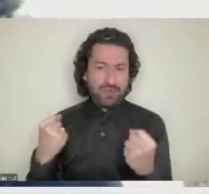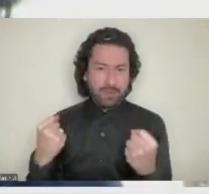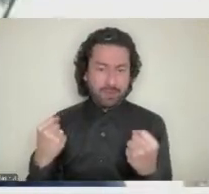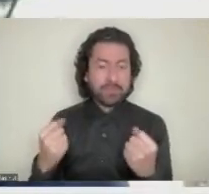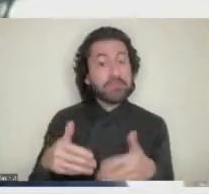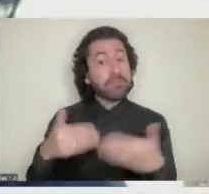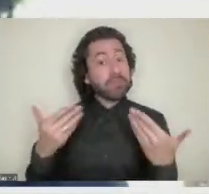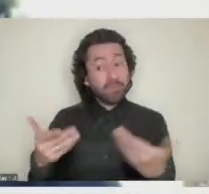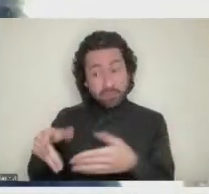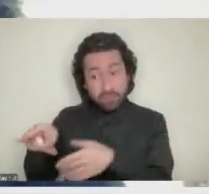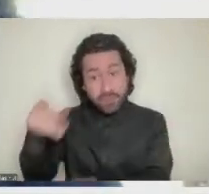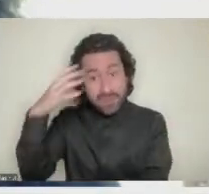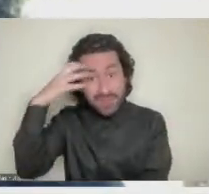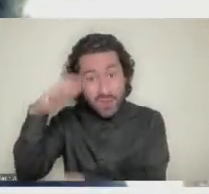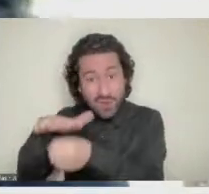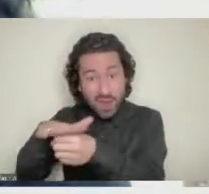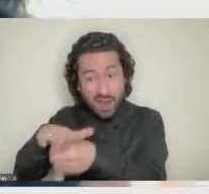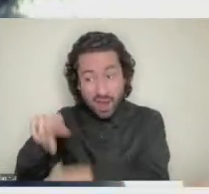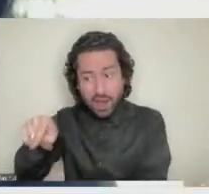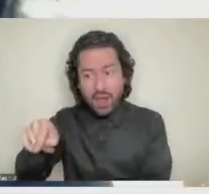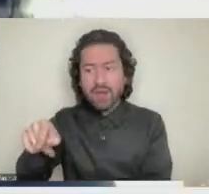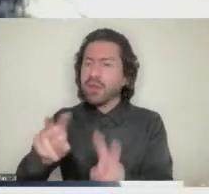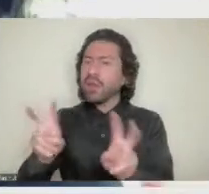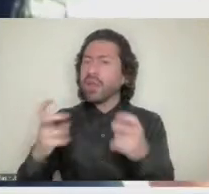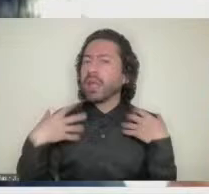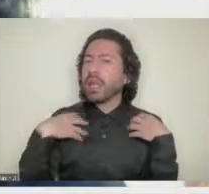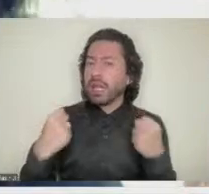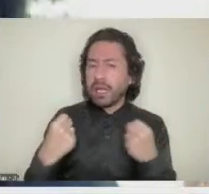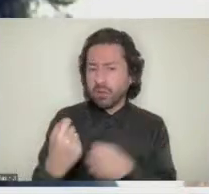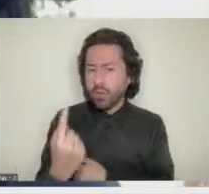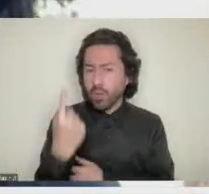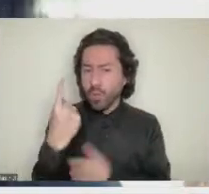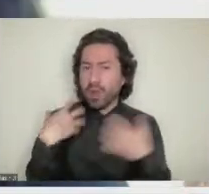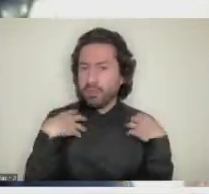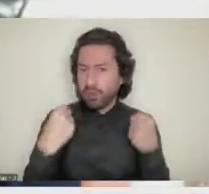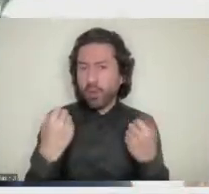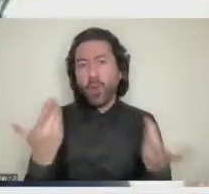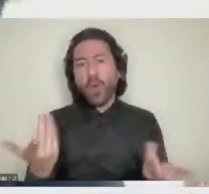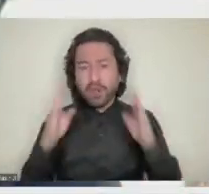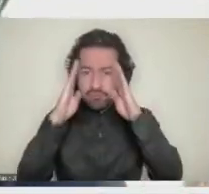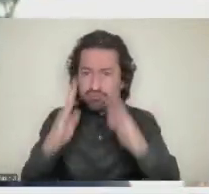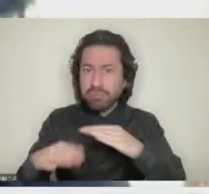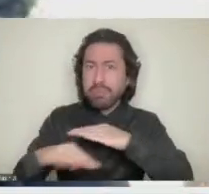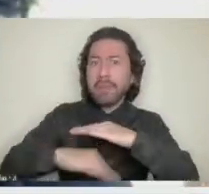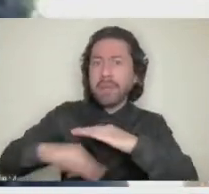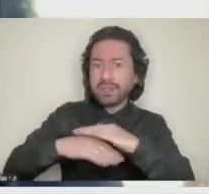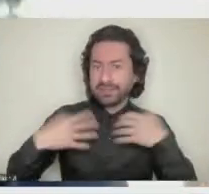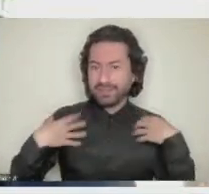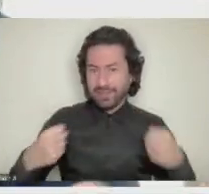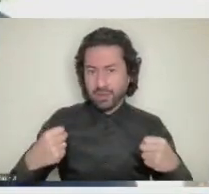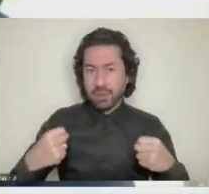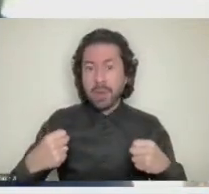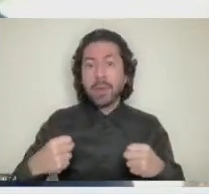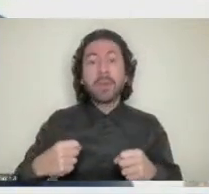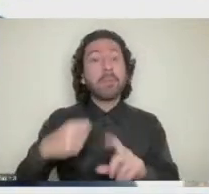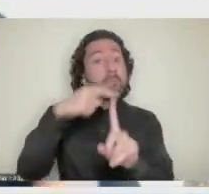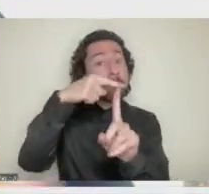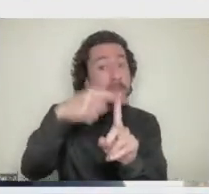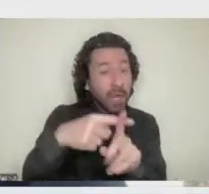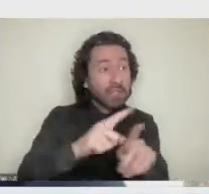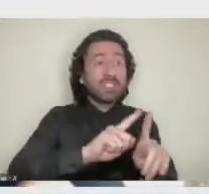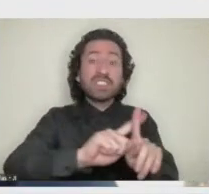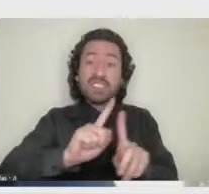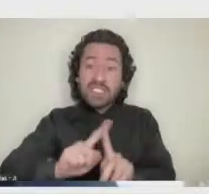health results. And therefore, as from local governments, the construction of health is not only done from the first level of primary health care,